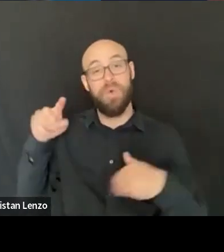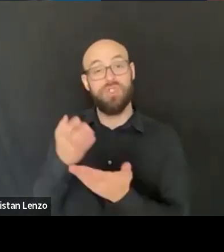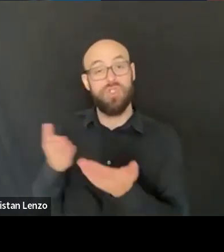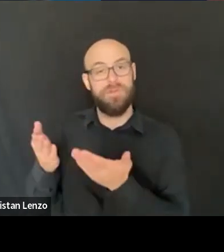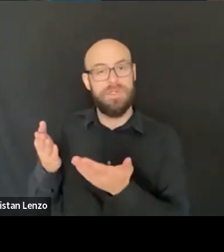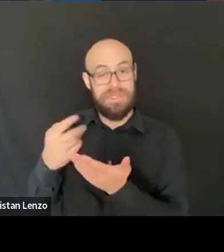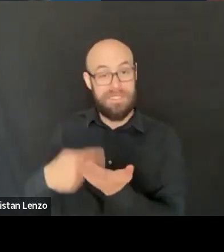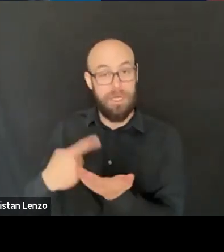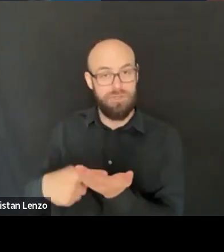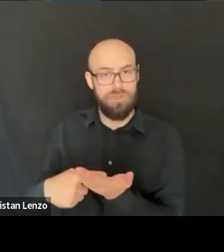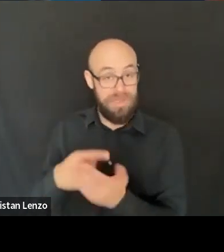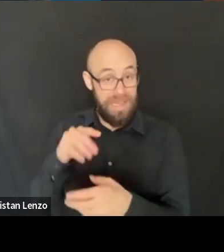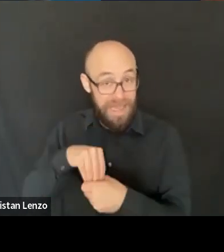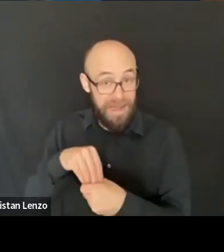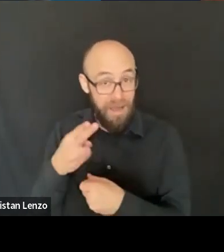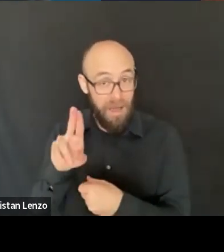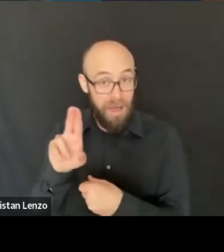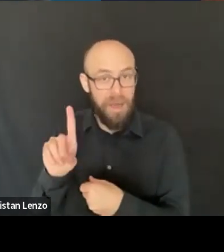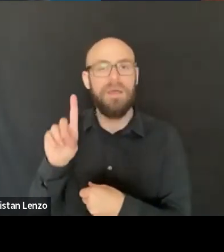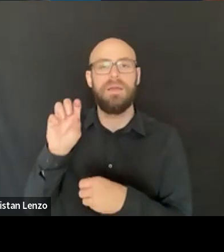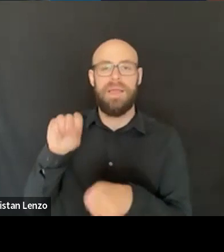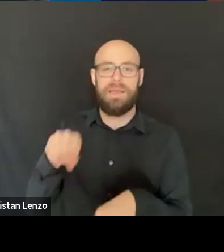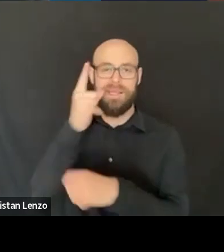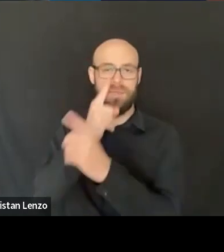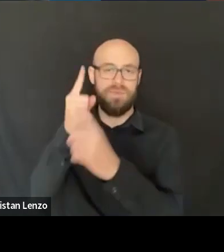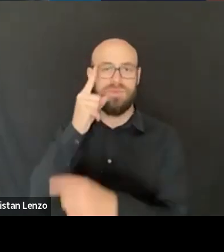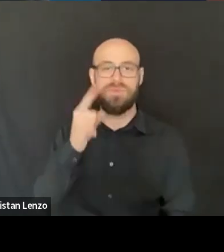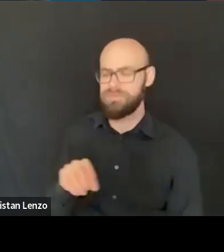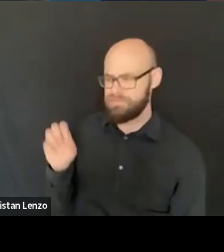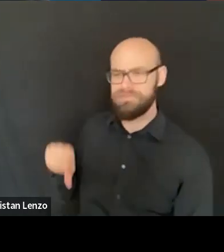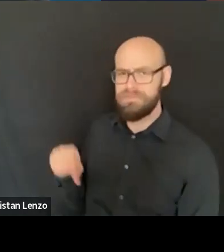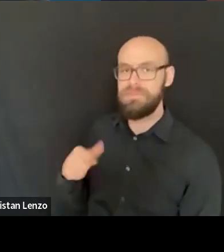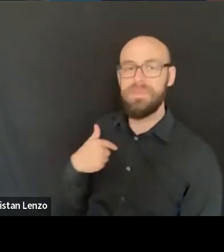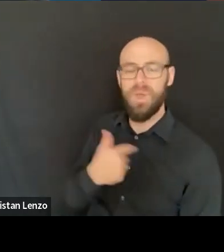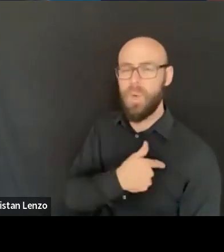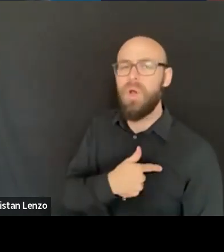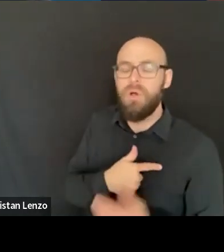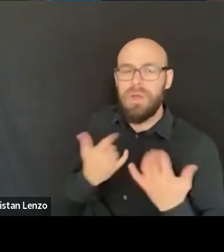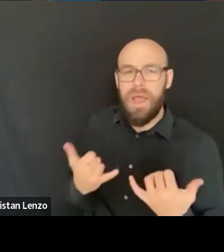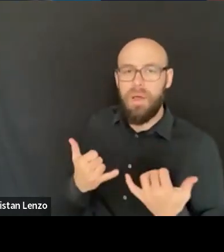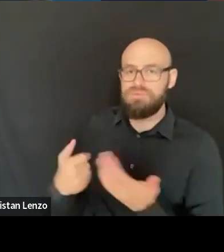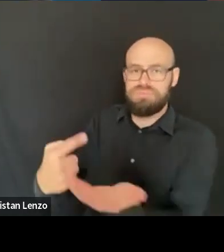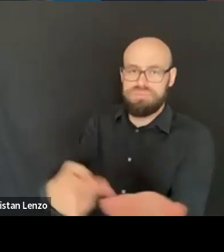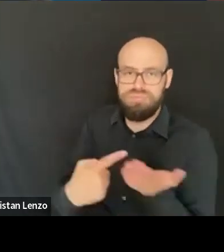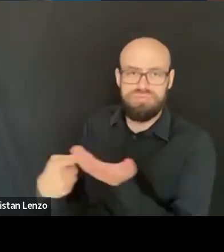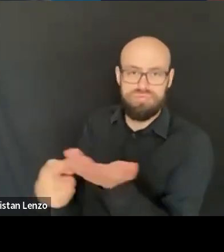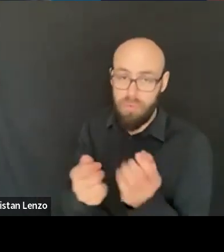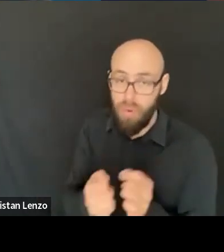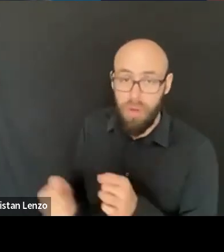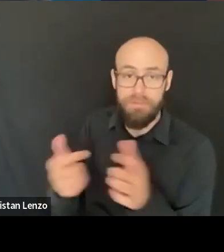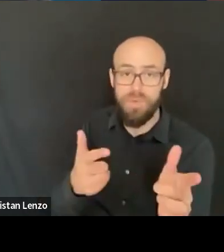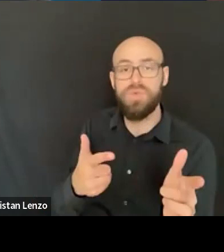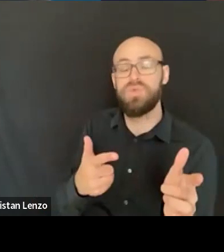HUD. Yes, and we are actively in discussion with all of you as stakeholders on fee for service, as well as our